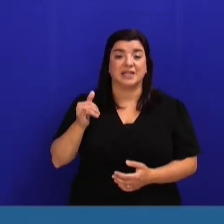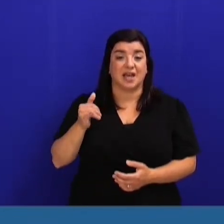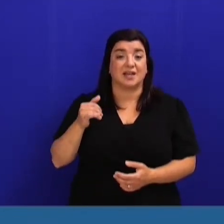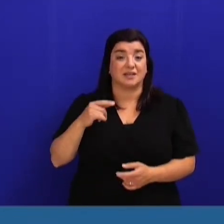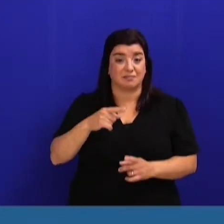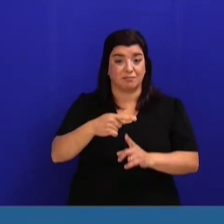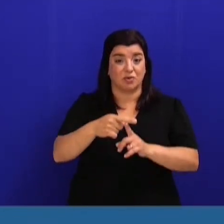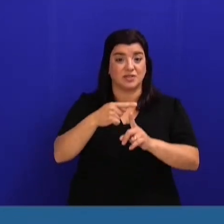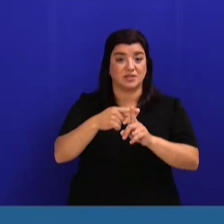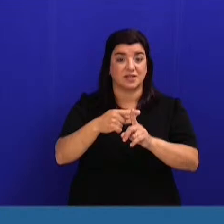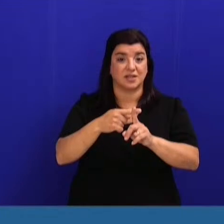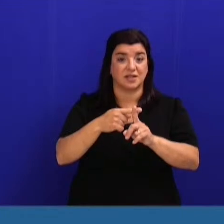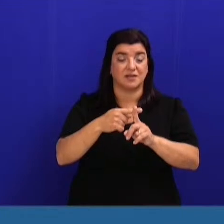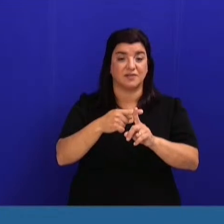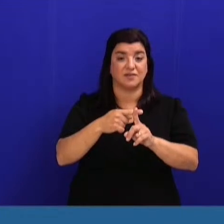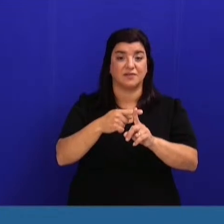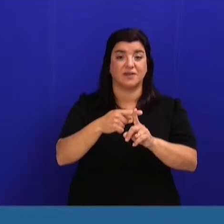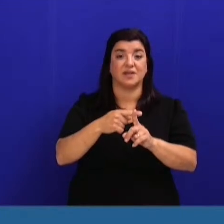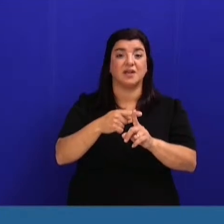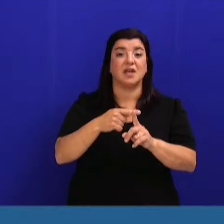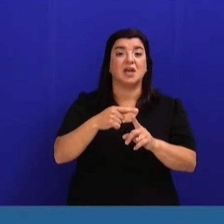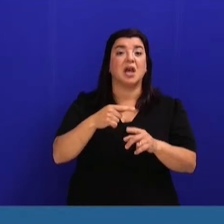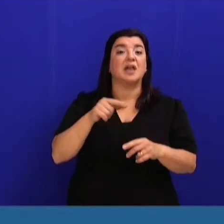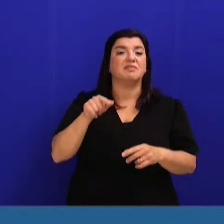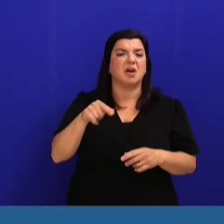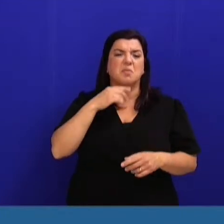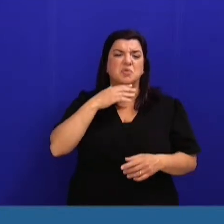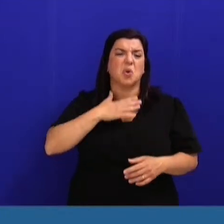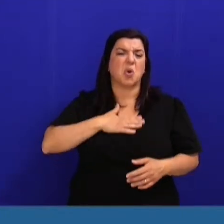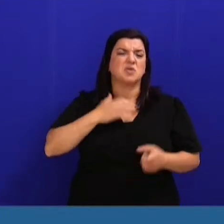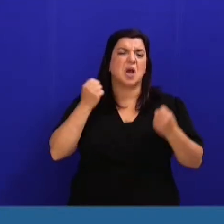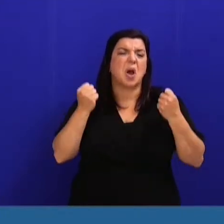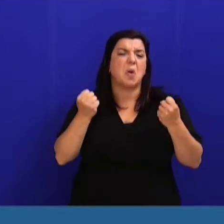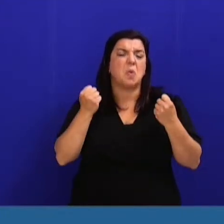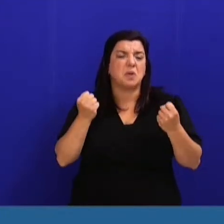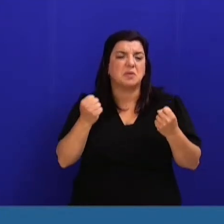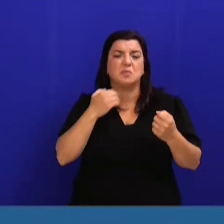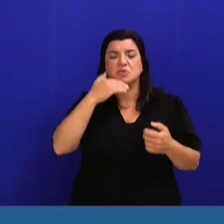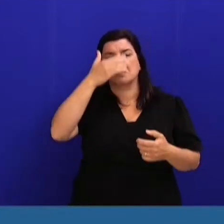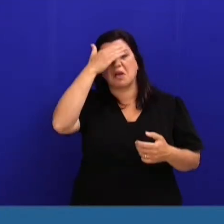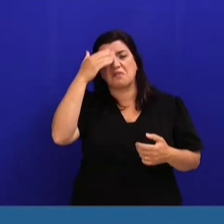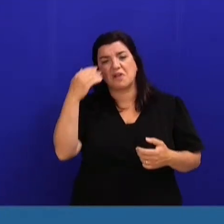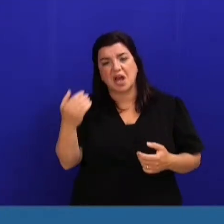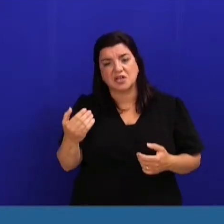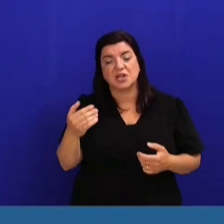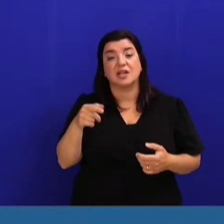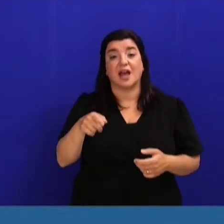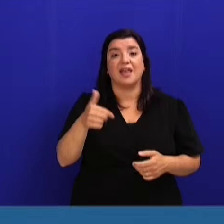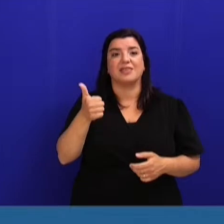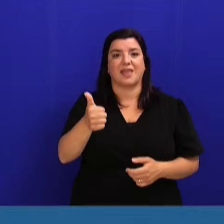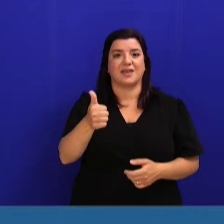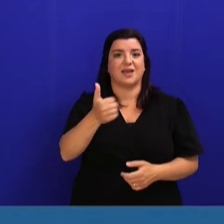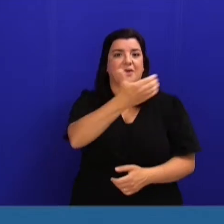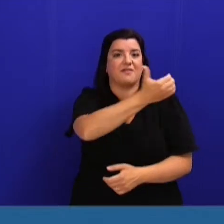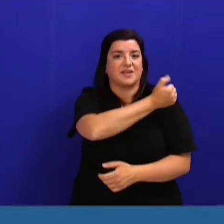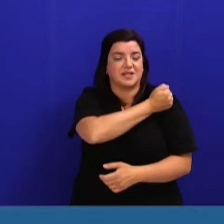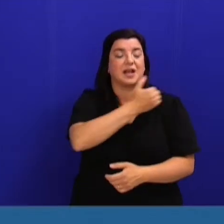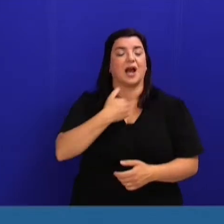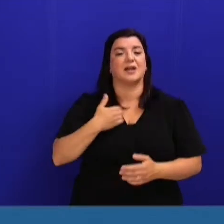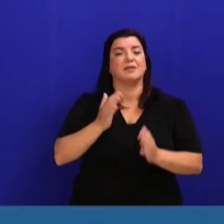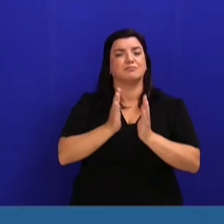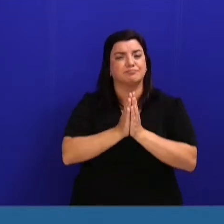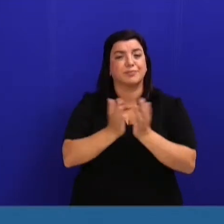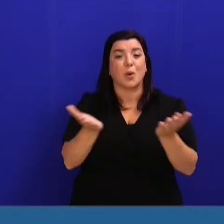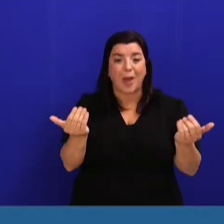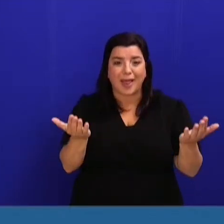pożittivi ikollhom sintomi ta' xejn jew inkella sintomi li huma minimi ħafna li dan jawgura tajjeb għal vaccination u aħna nkomplu nappellaw in-nies